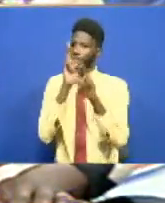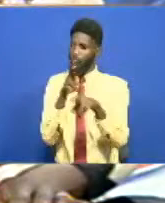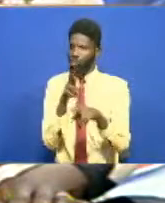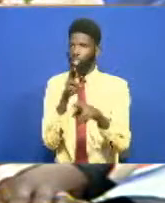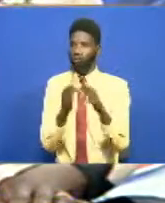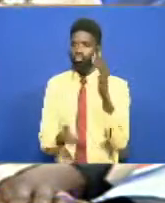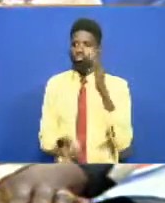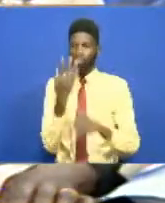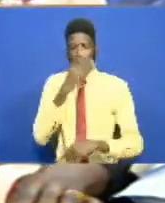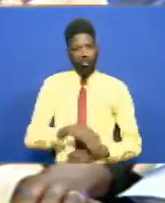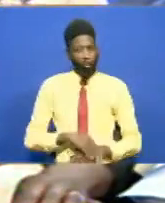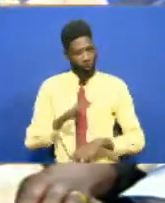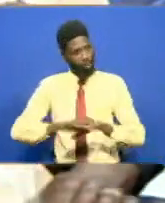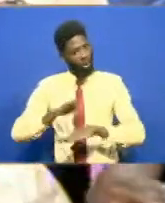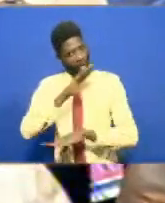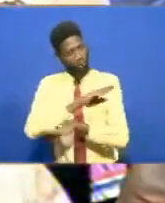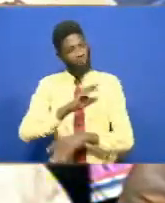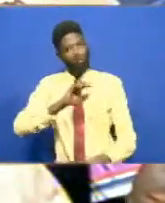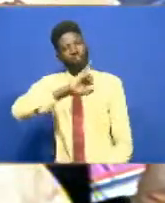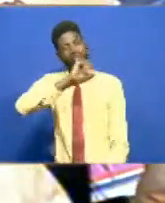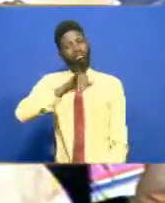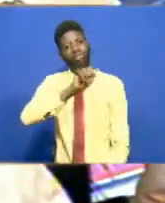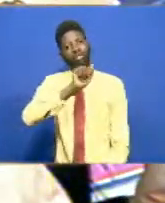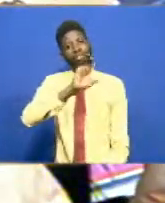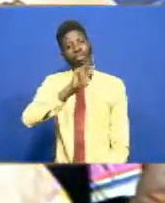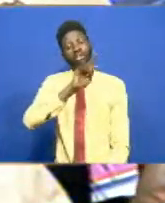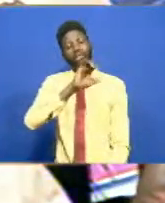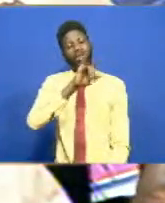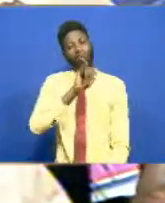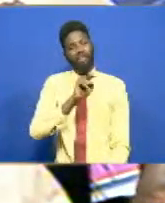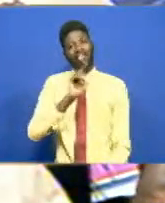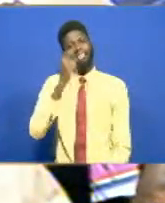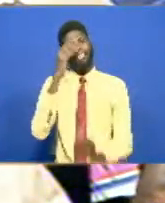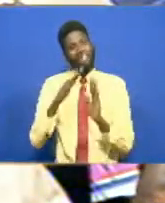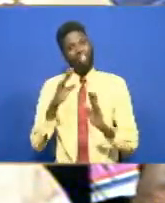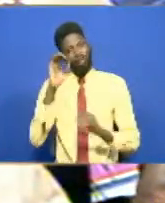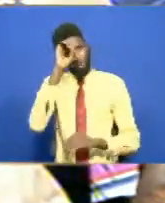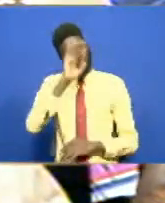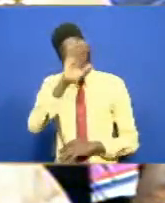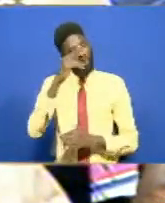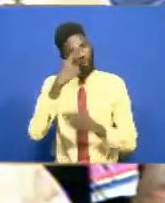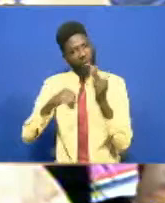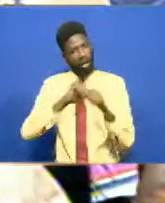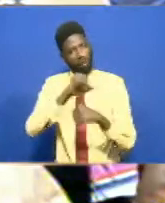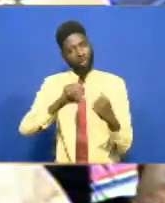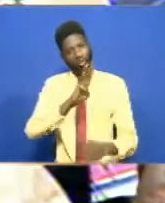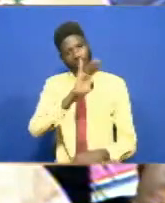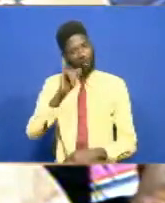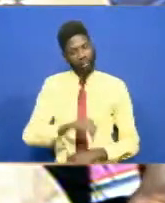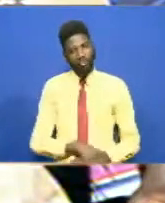good afternoon, Wambiru. What are Kenyans saying with regards to this report?